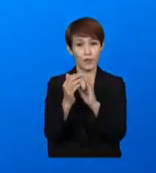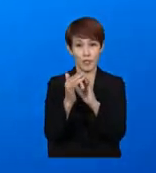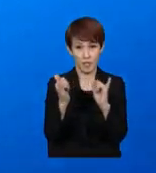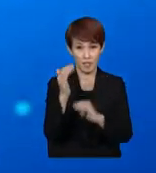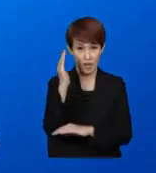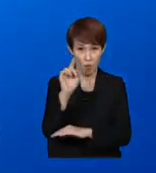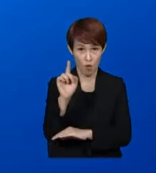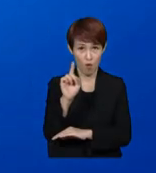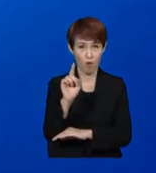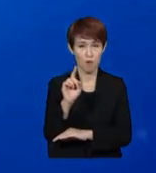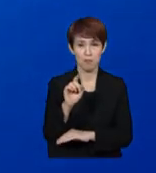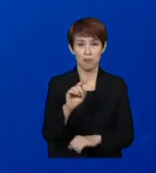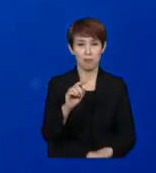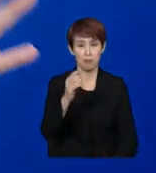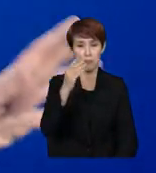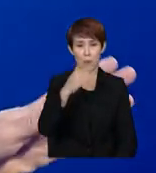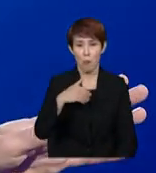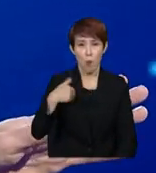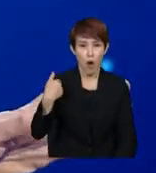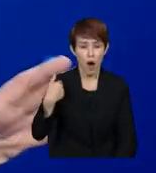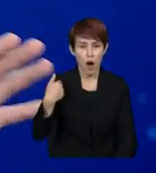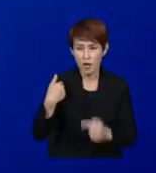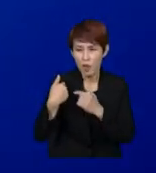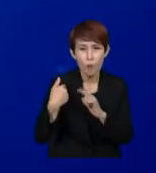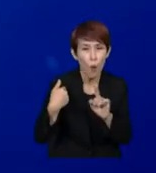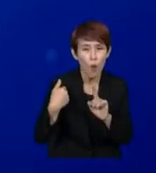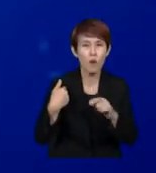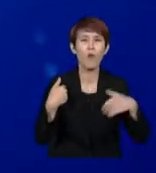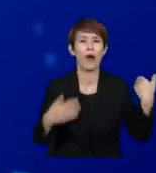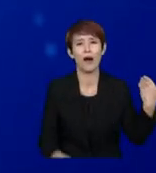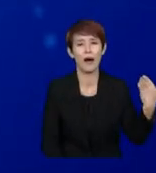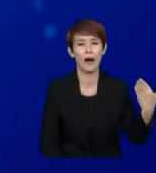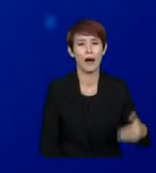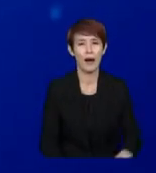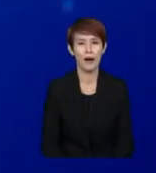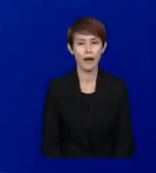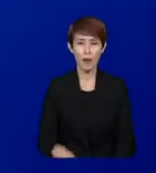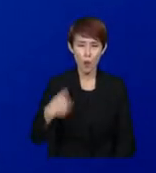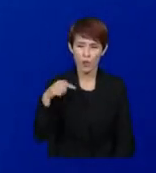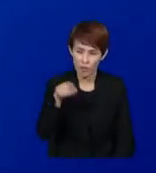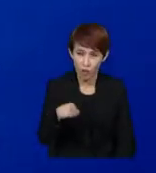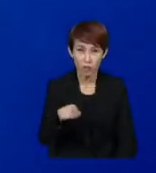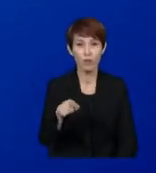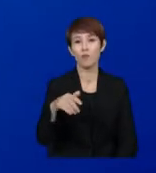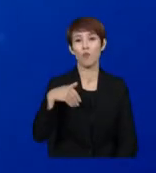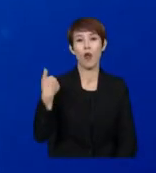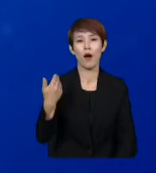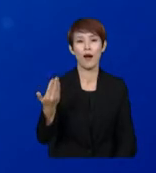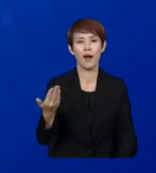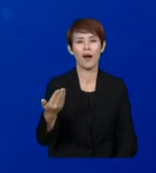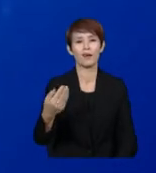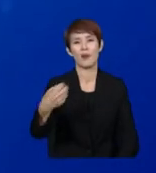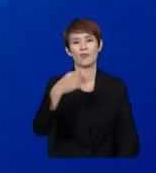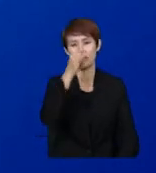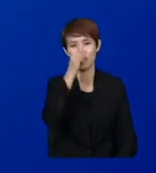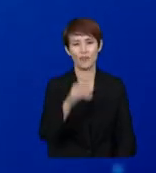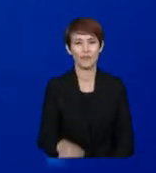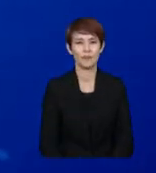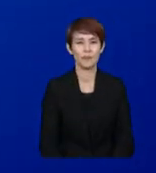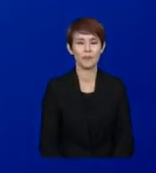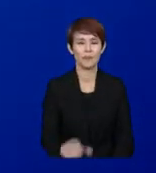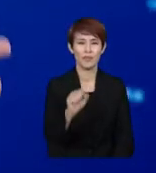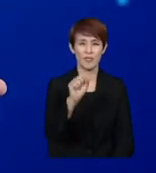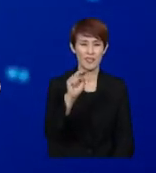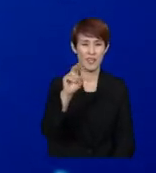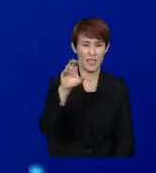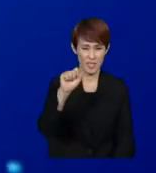know. The algorithms are so lacking in accessibility, in transparency, if you prefer that word,